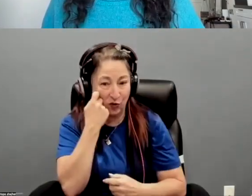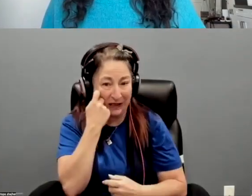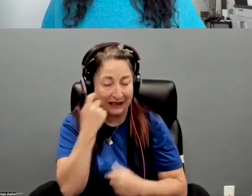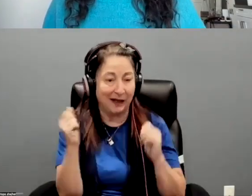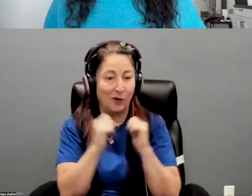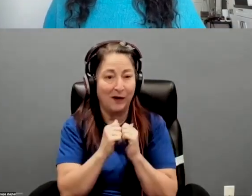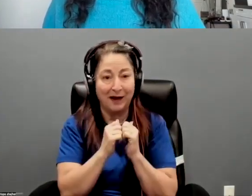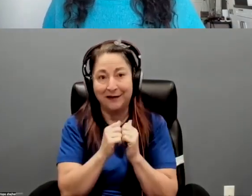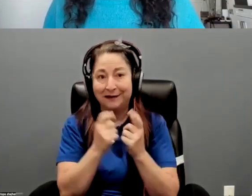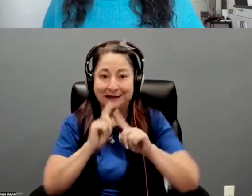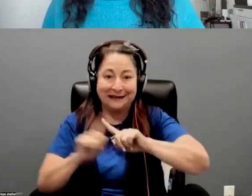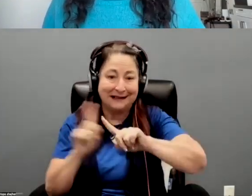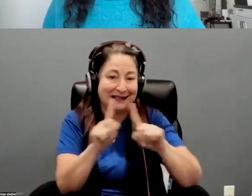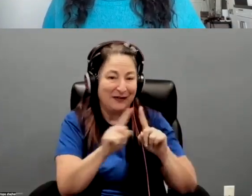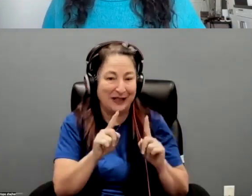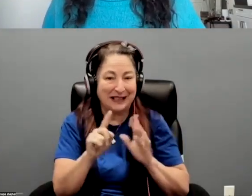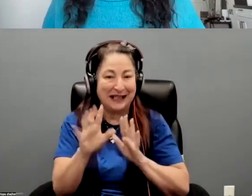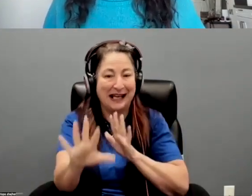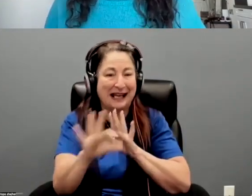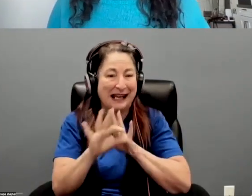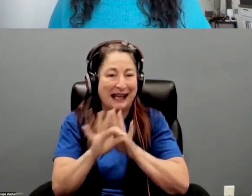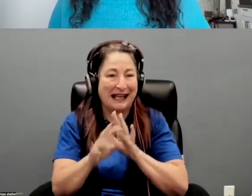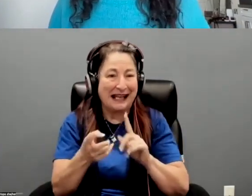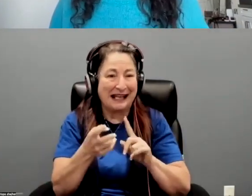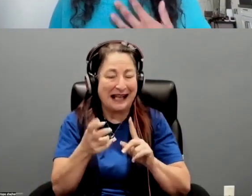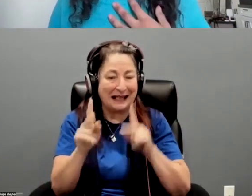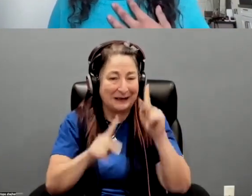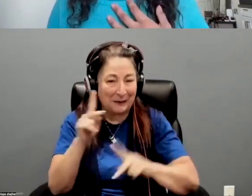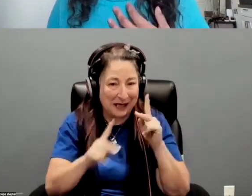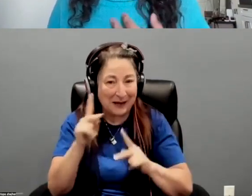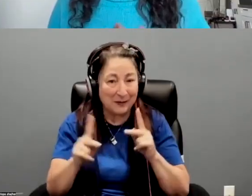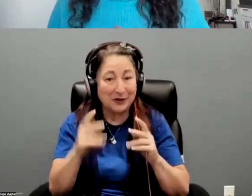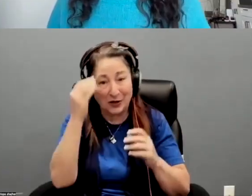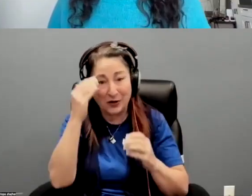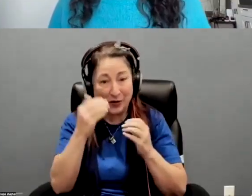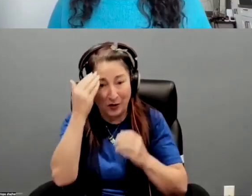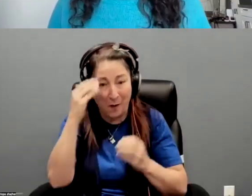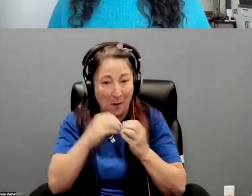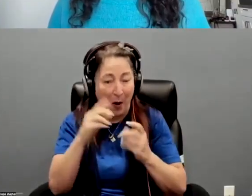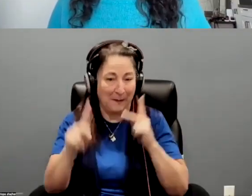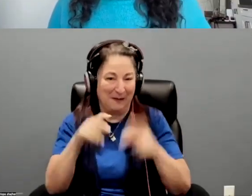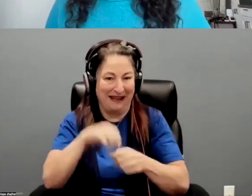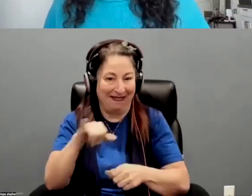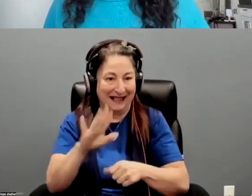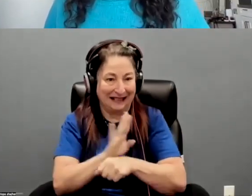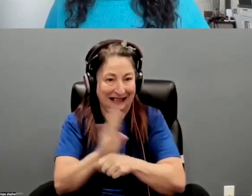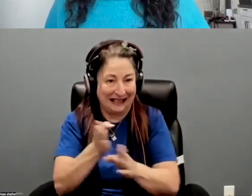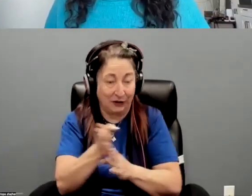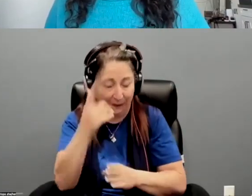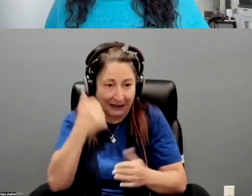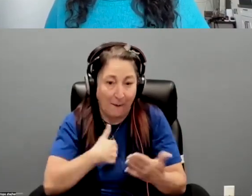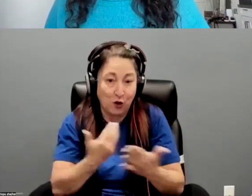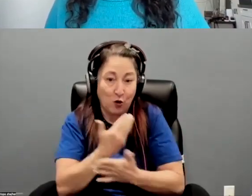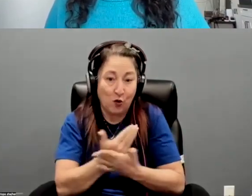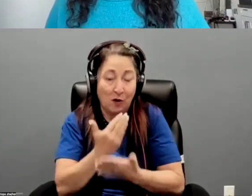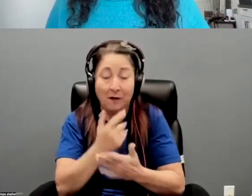various casting people, more so just to get to know people within this industry more because I am so new. Hmm. But I do almost